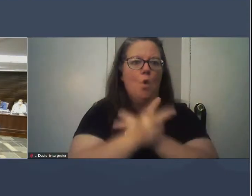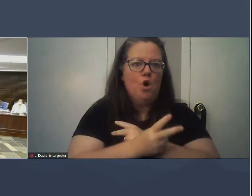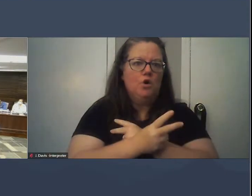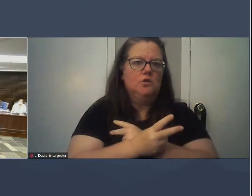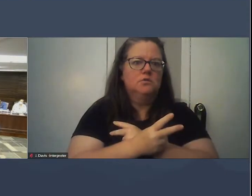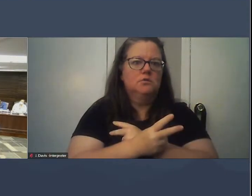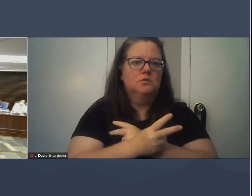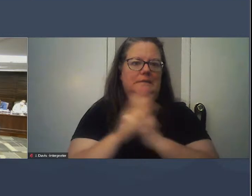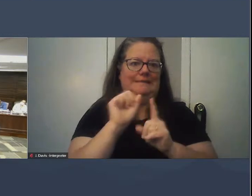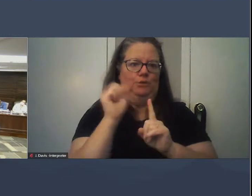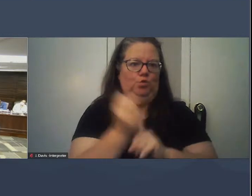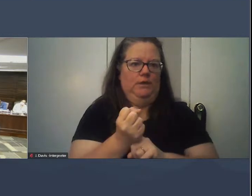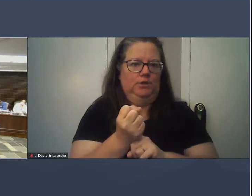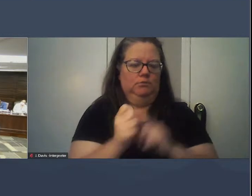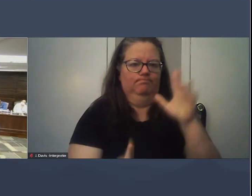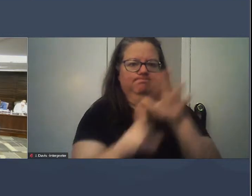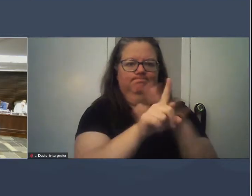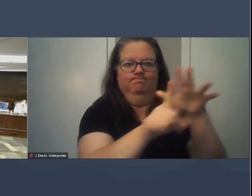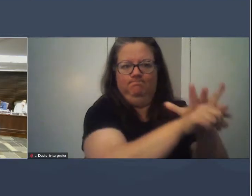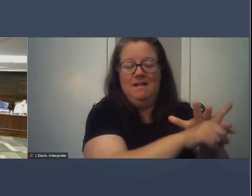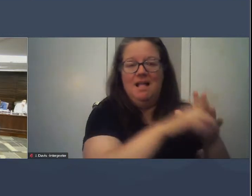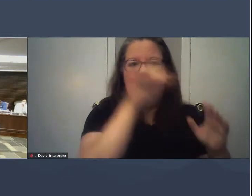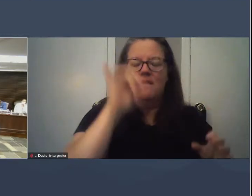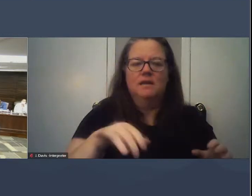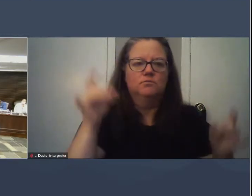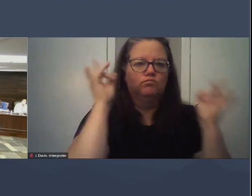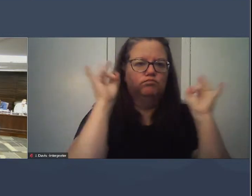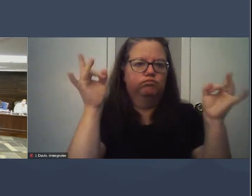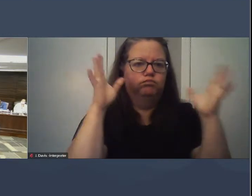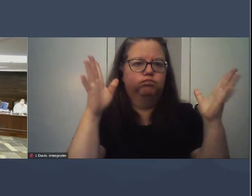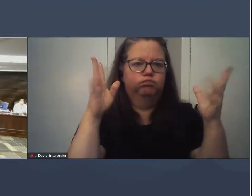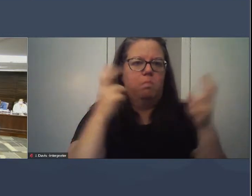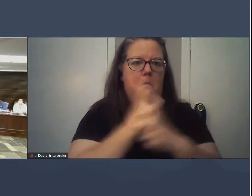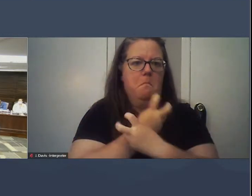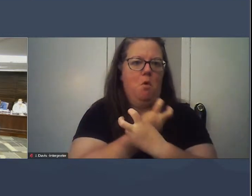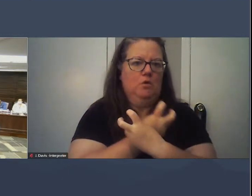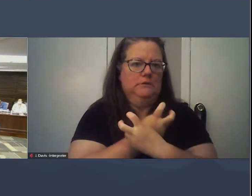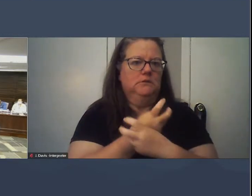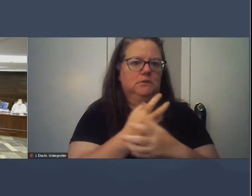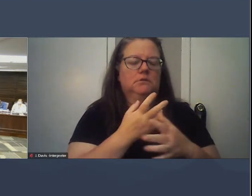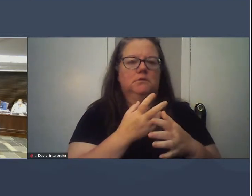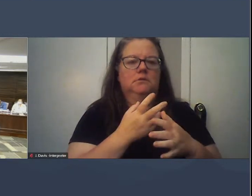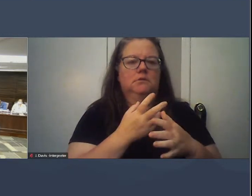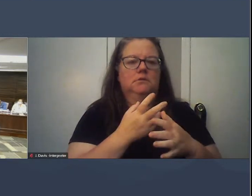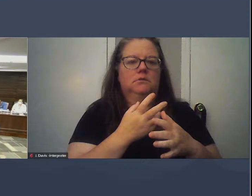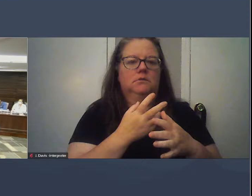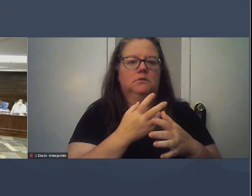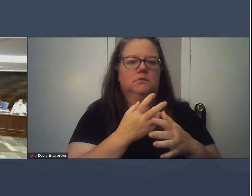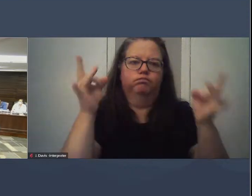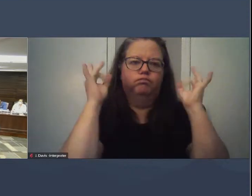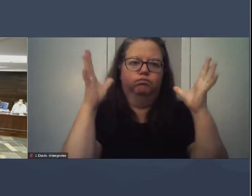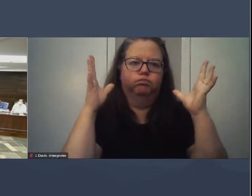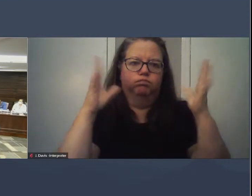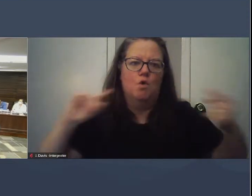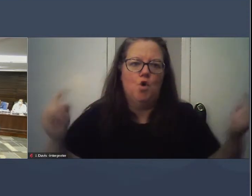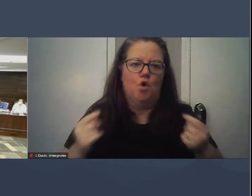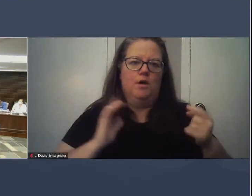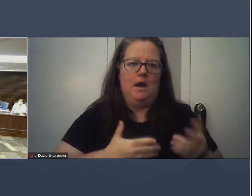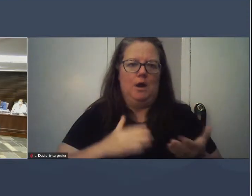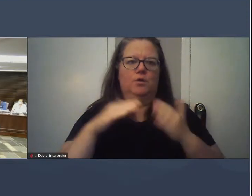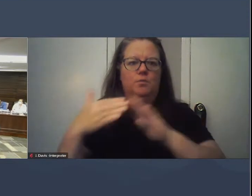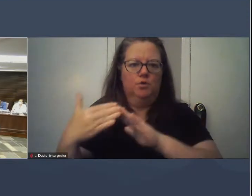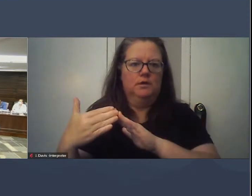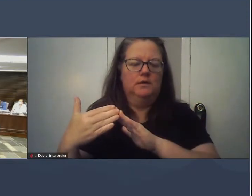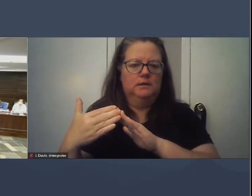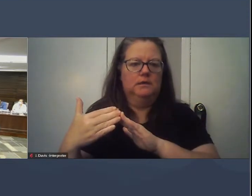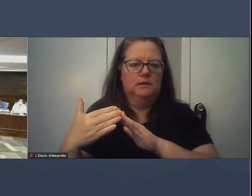is a toxic, event that would be catastrophic for the community and the aquifer if it